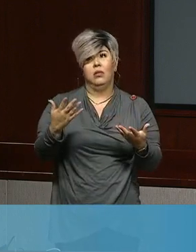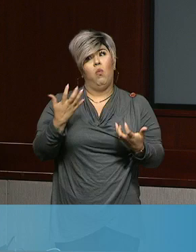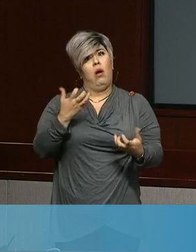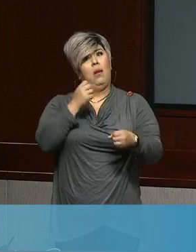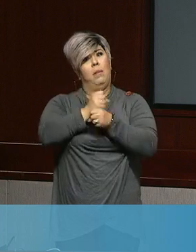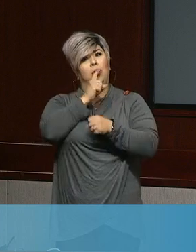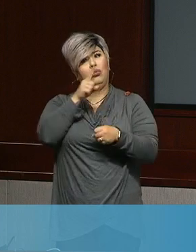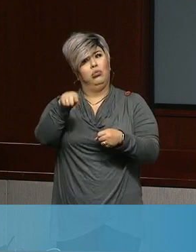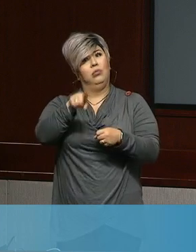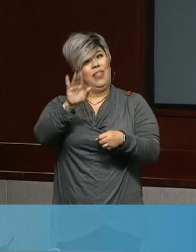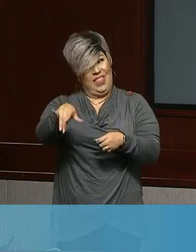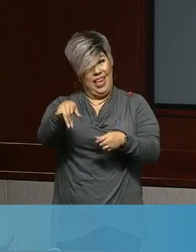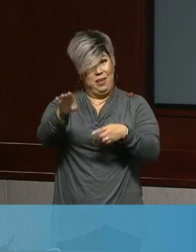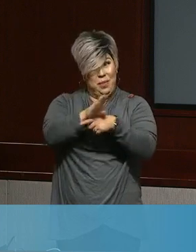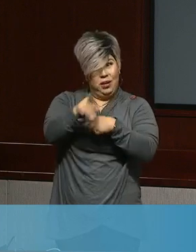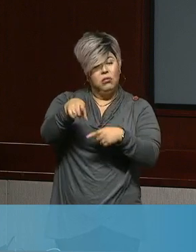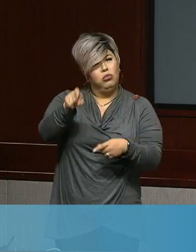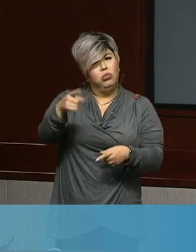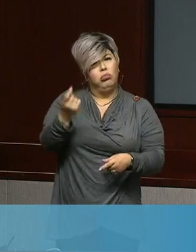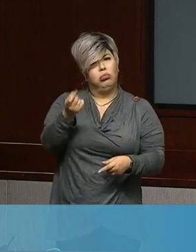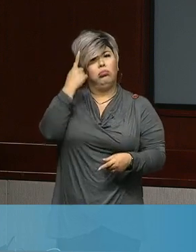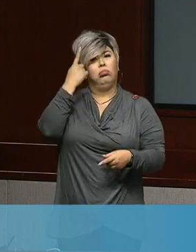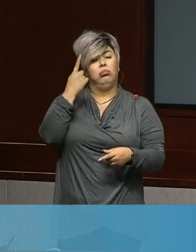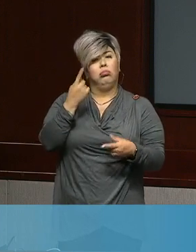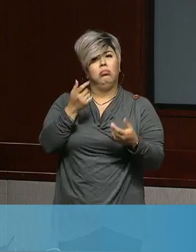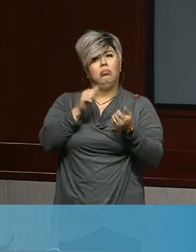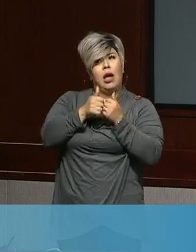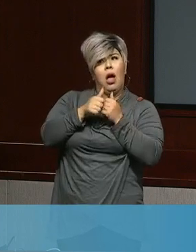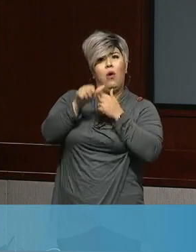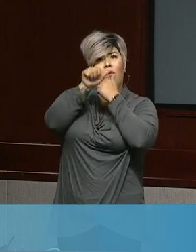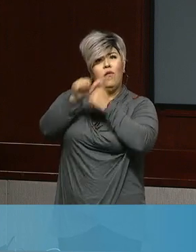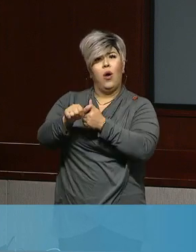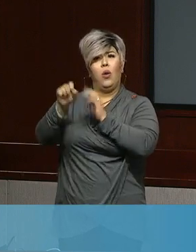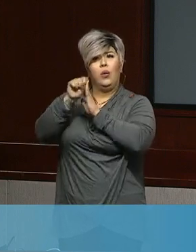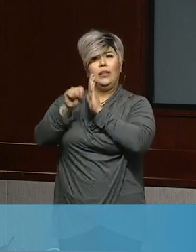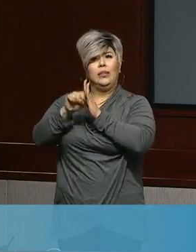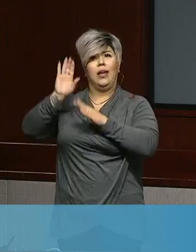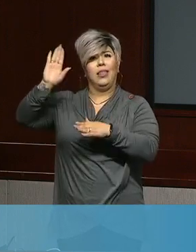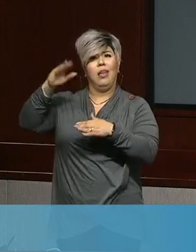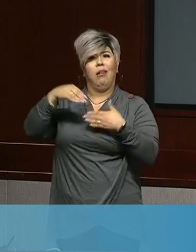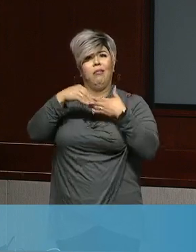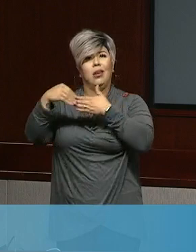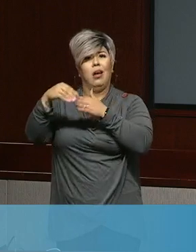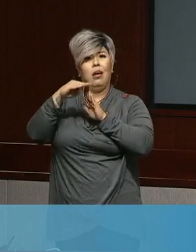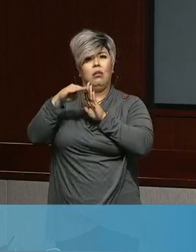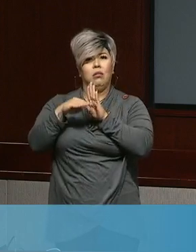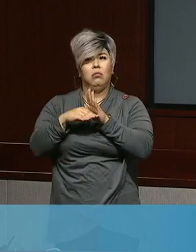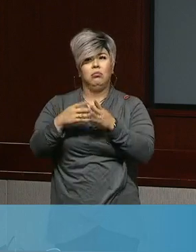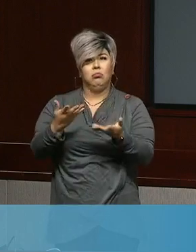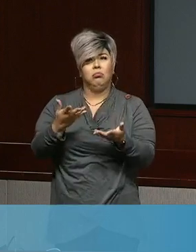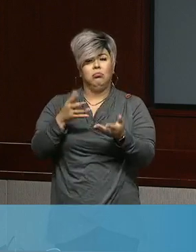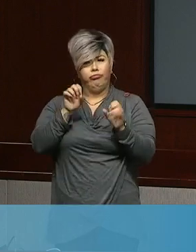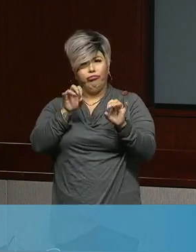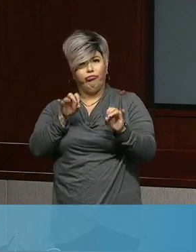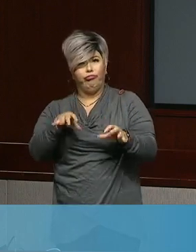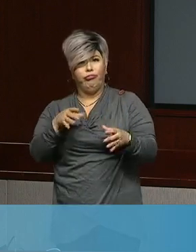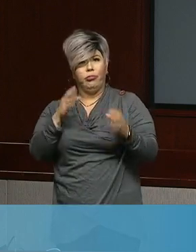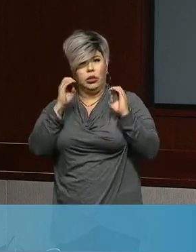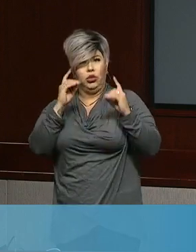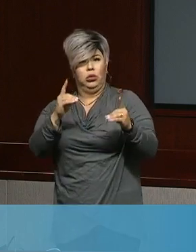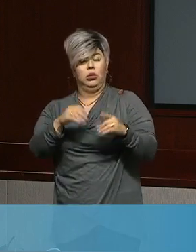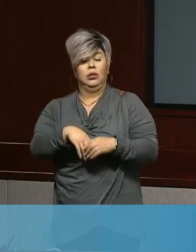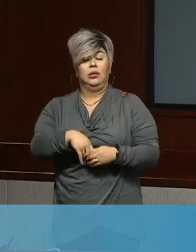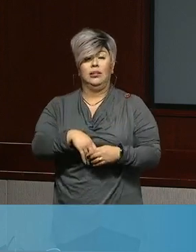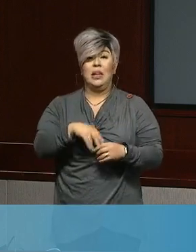that business understands the directives of the state and the guidelines that they should be operating under. People